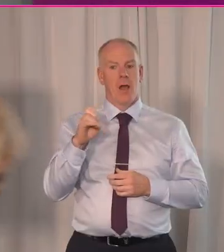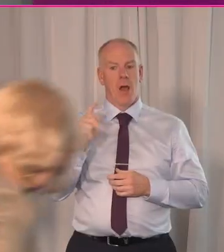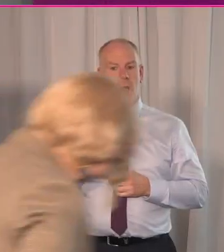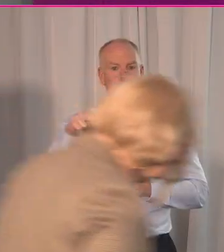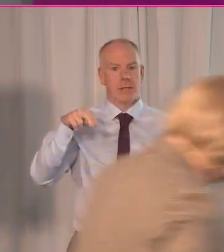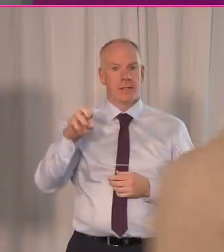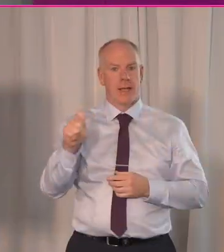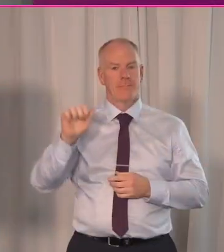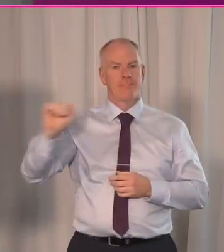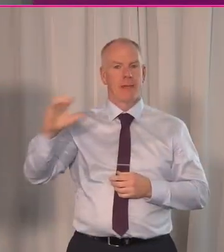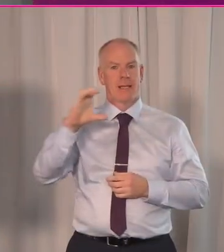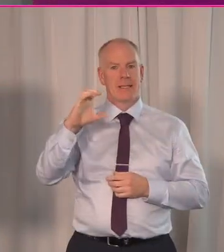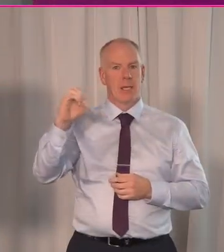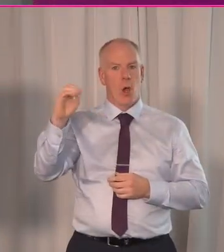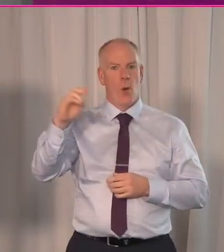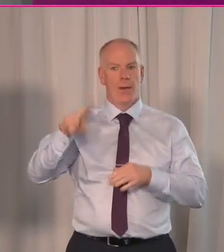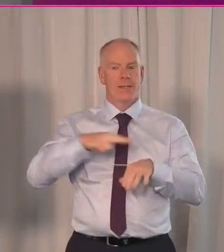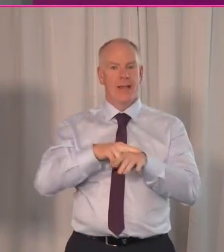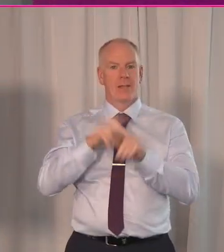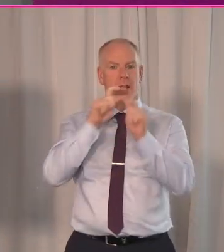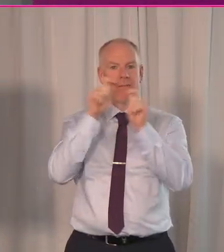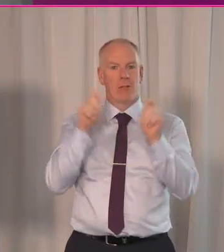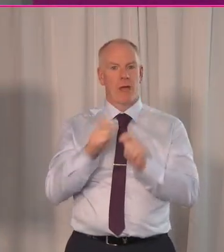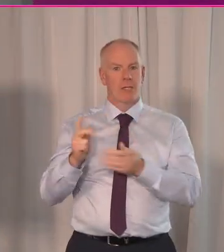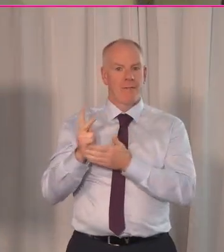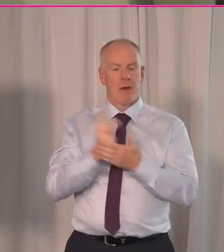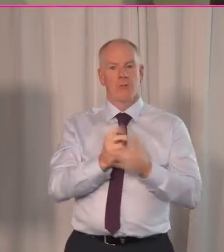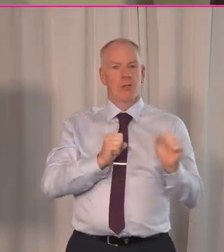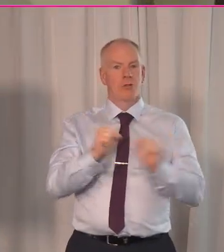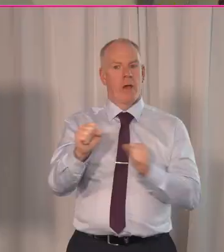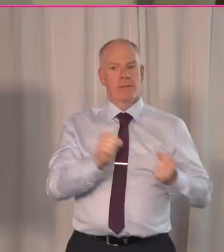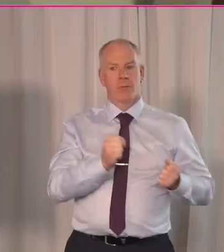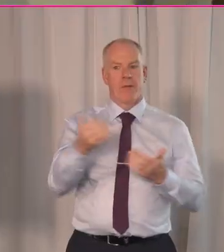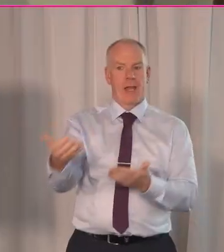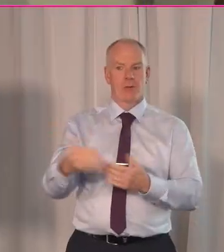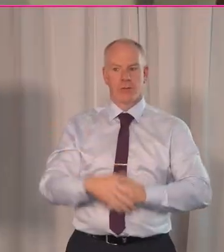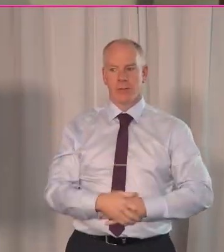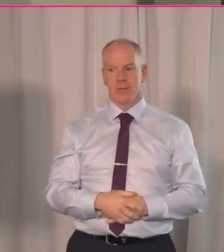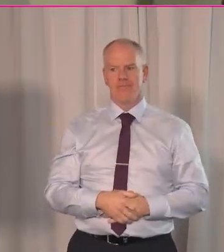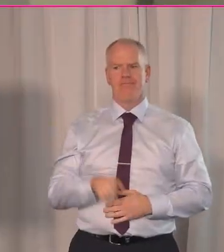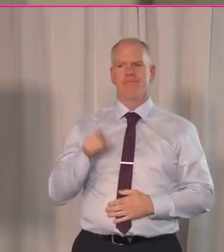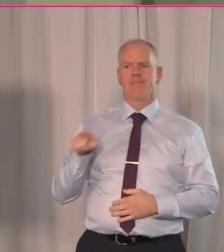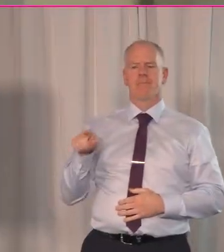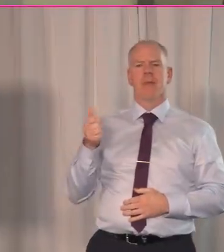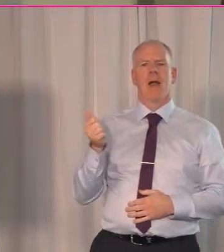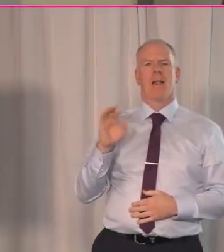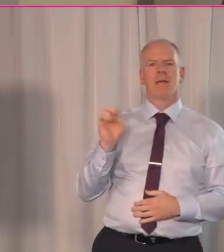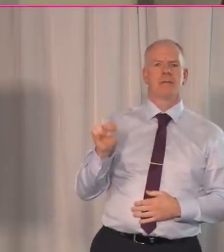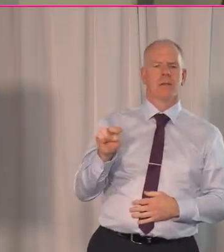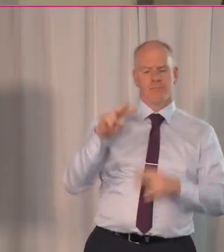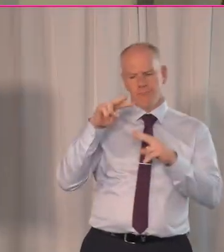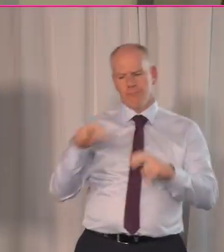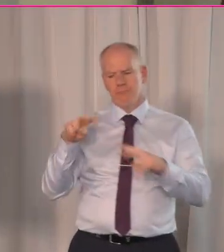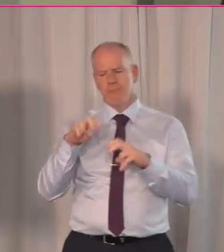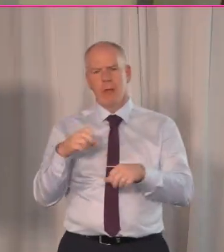Alison is CEO of the National Federation of Voluntary Service Providers. And Alison has looked at the importance of